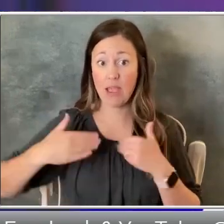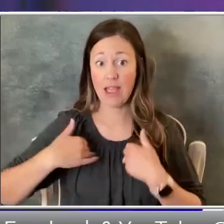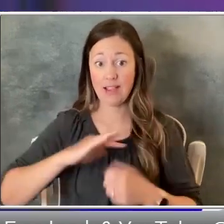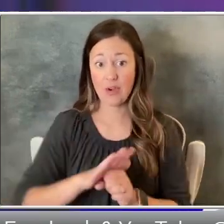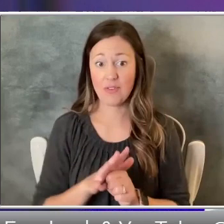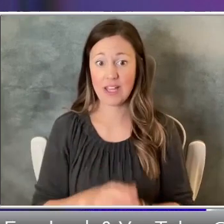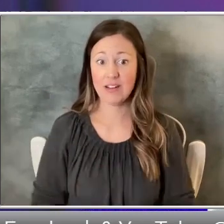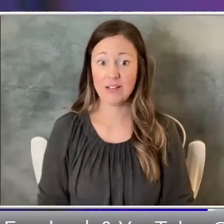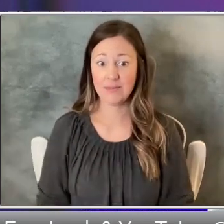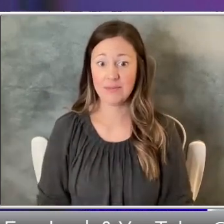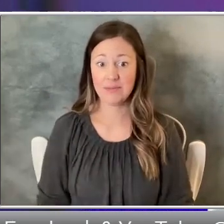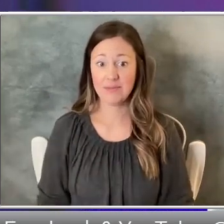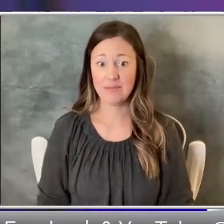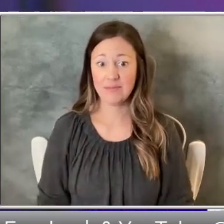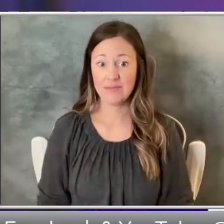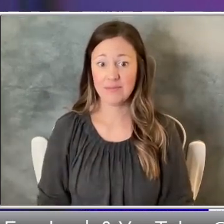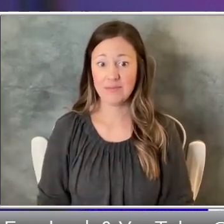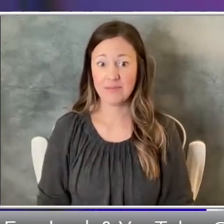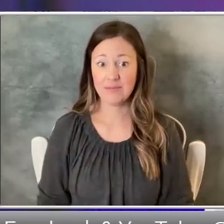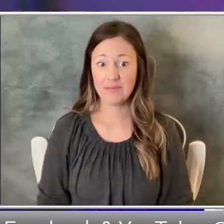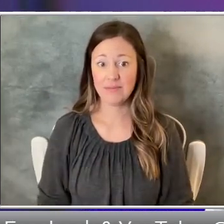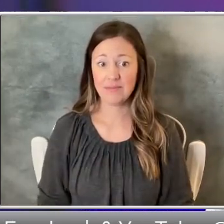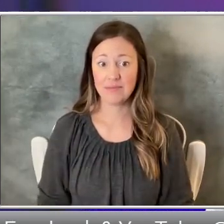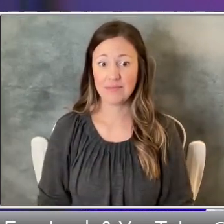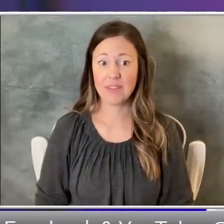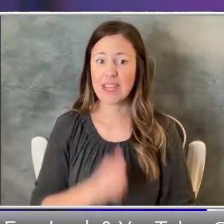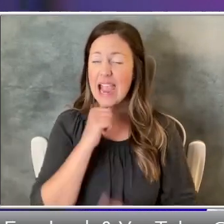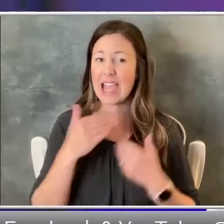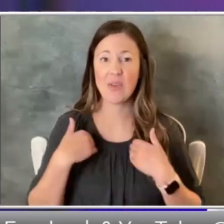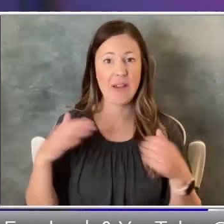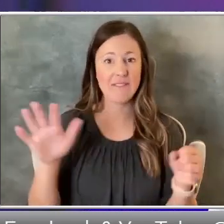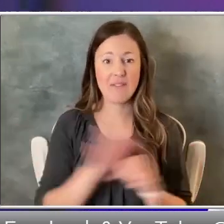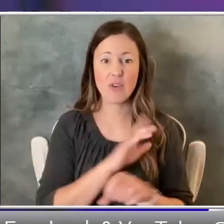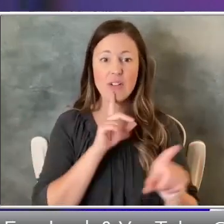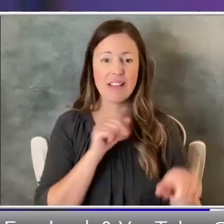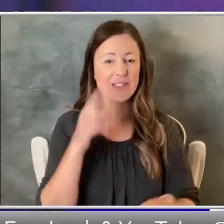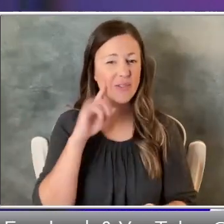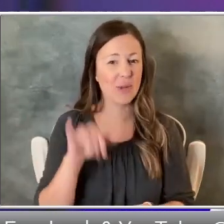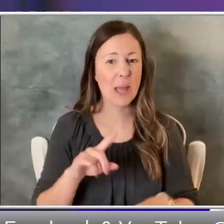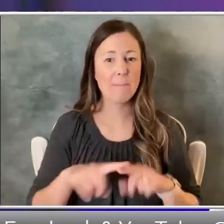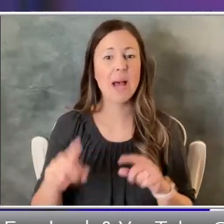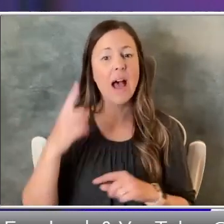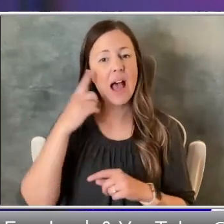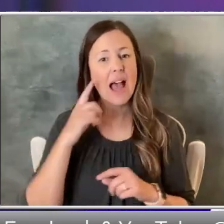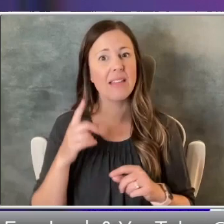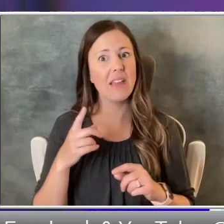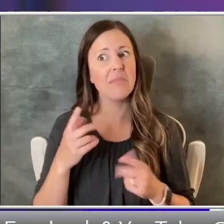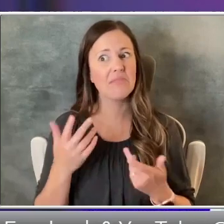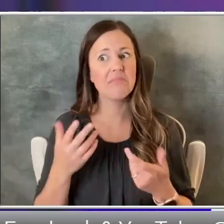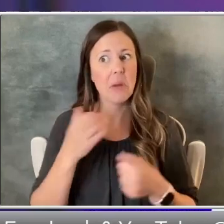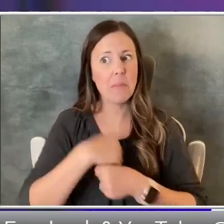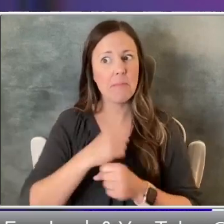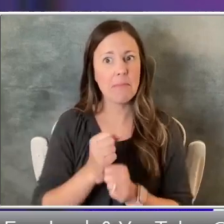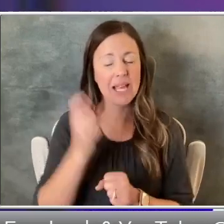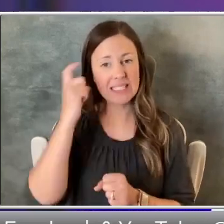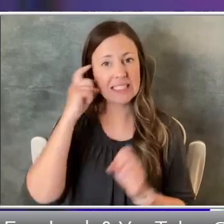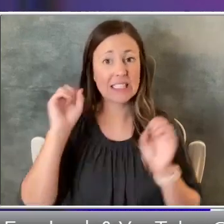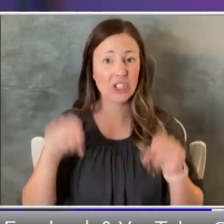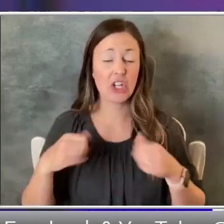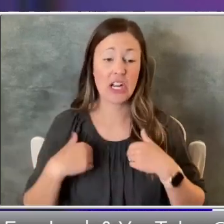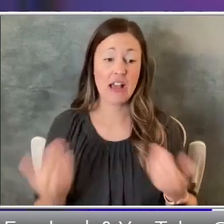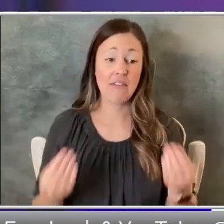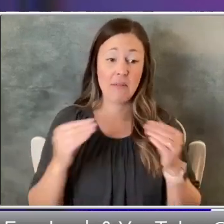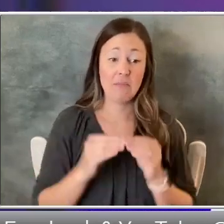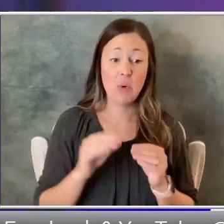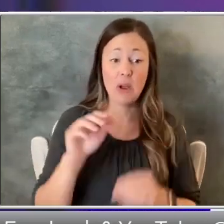That's a question I don't have a full answer to. Okay, we'll have to go. I think it's certainly conceivable that you could have a higher incidence of AFib